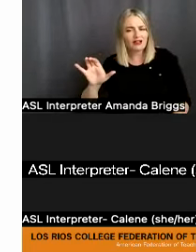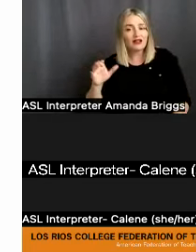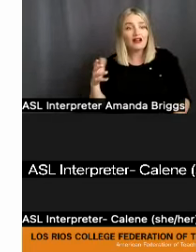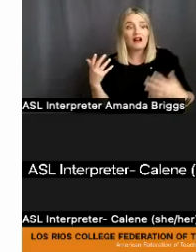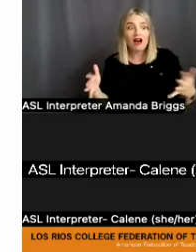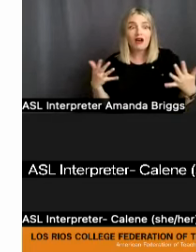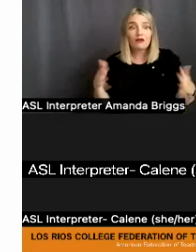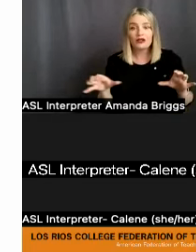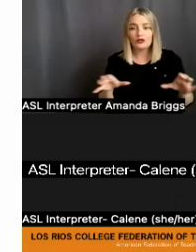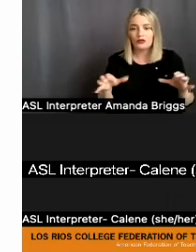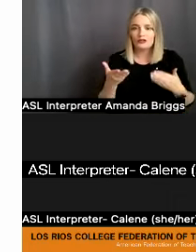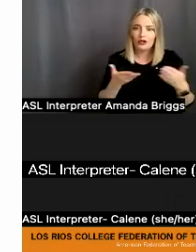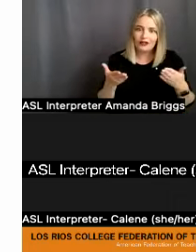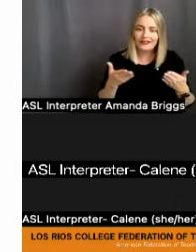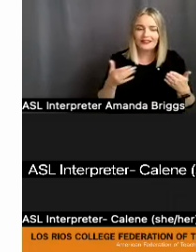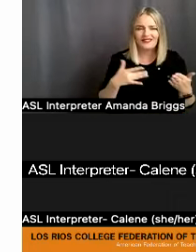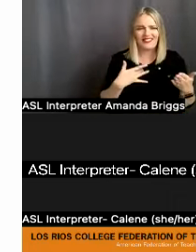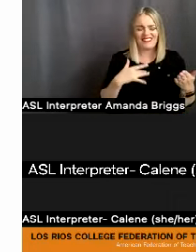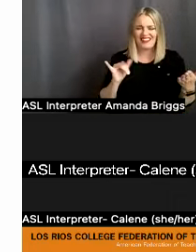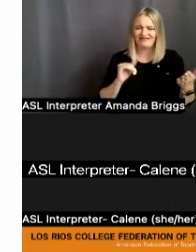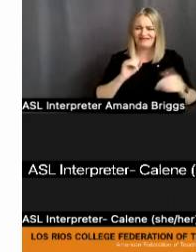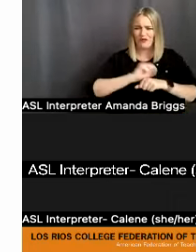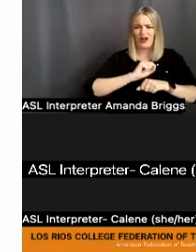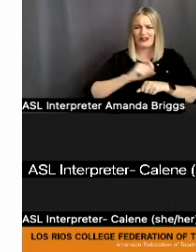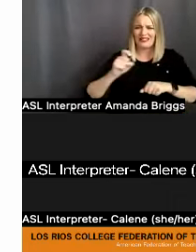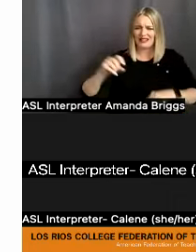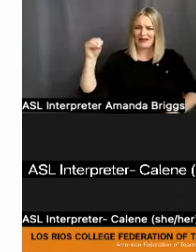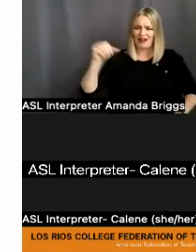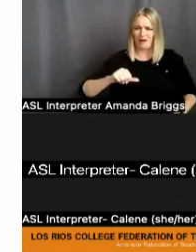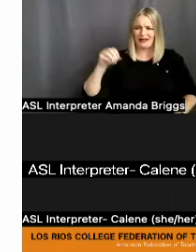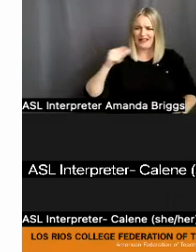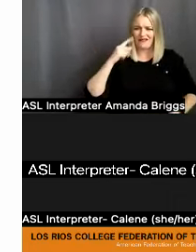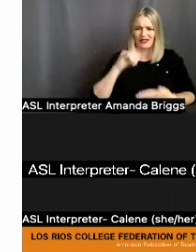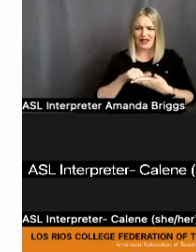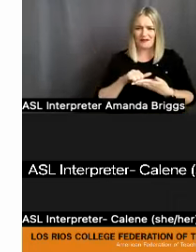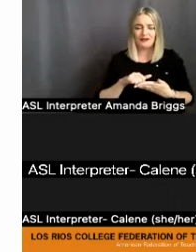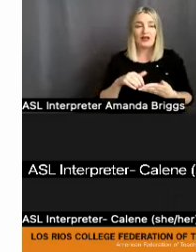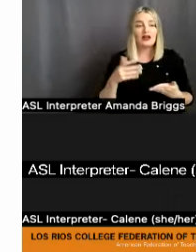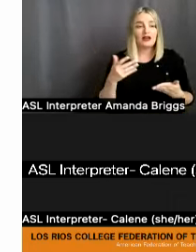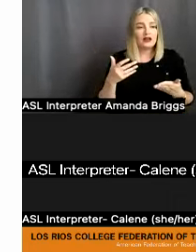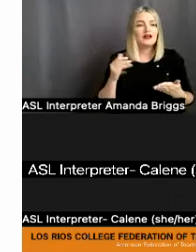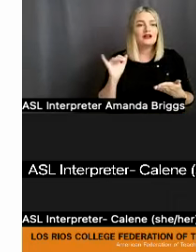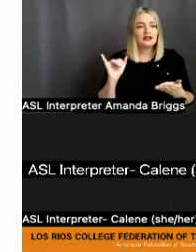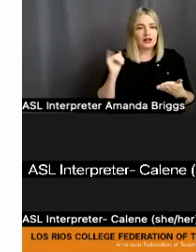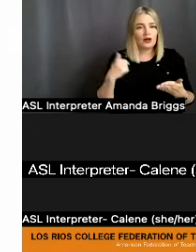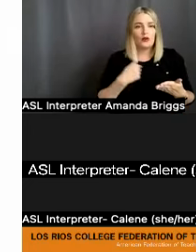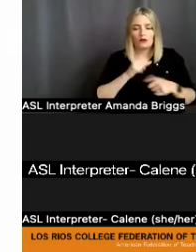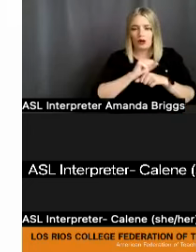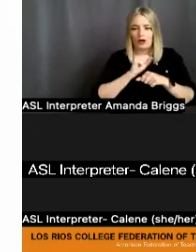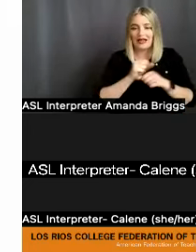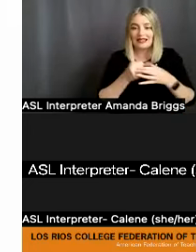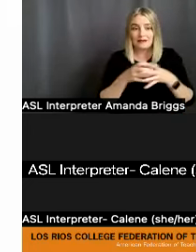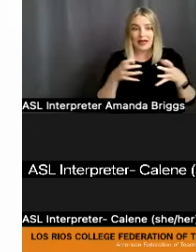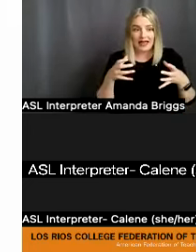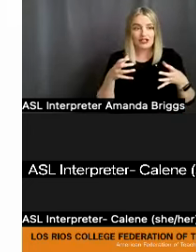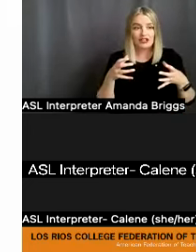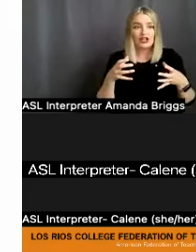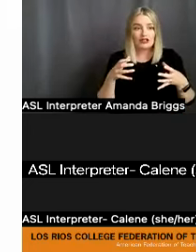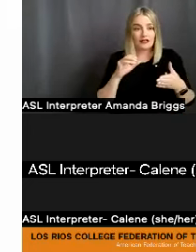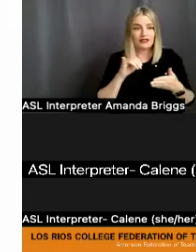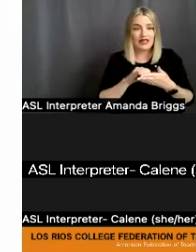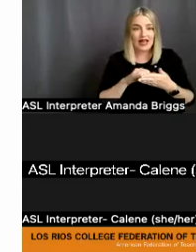doing service and felt that this work really needed to be compensated. We worked on the expansion of a paid college service and professional